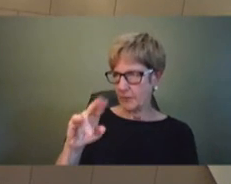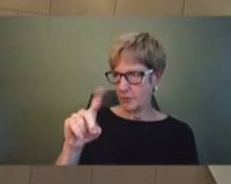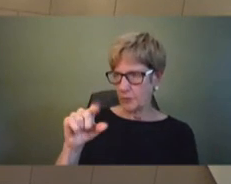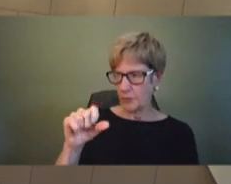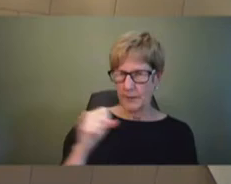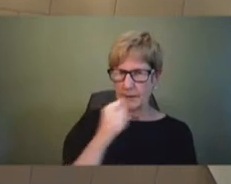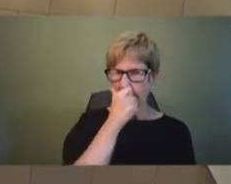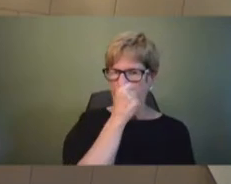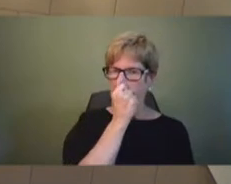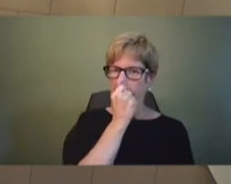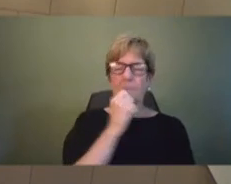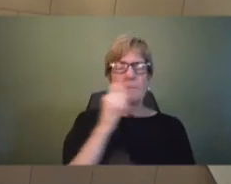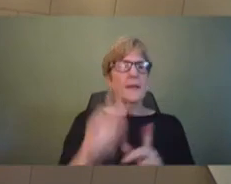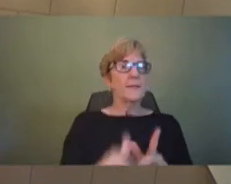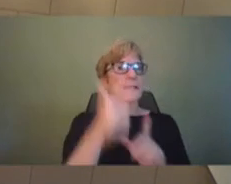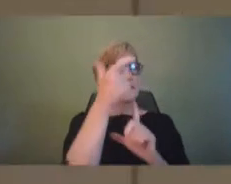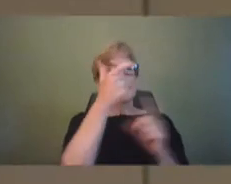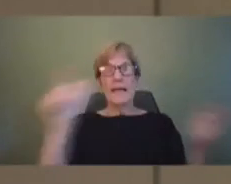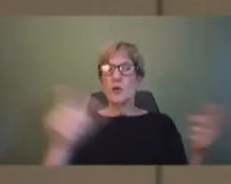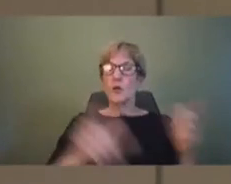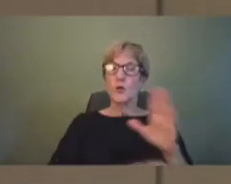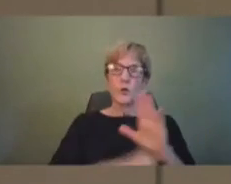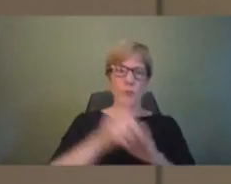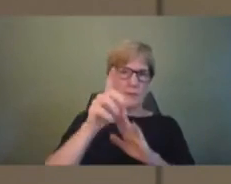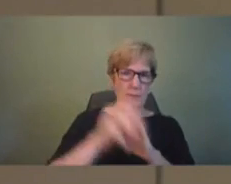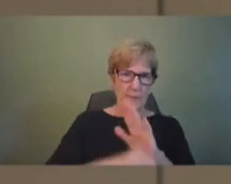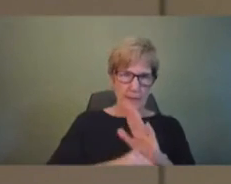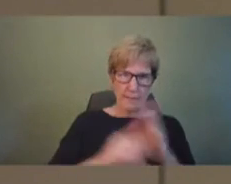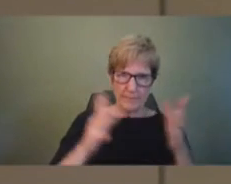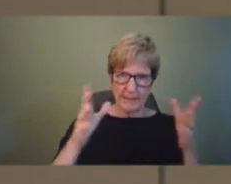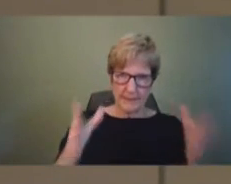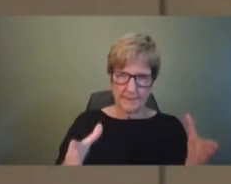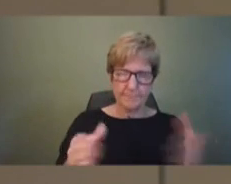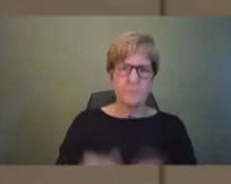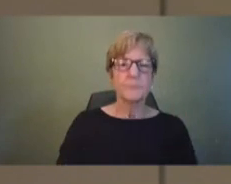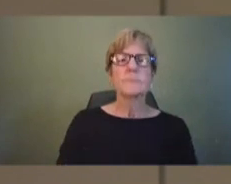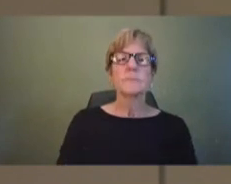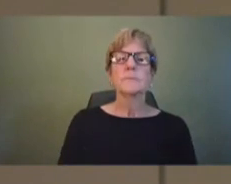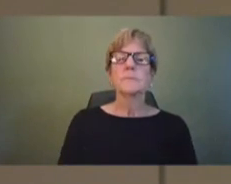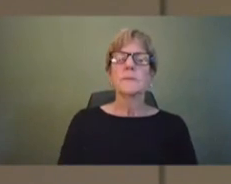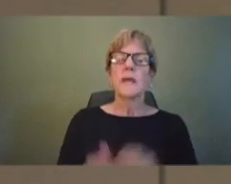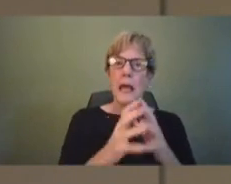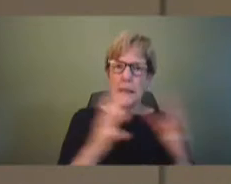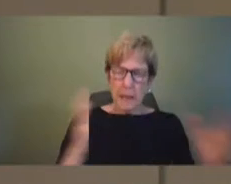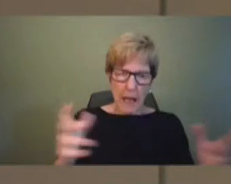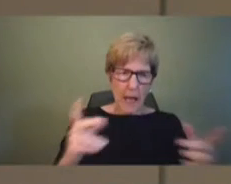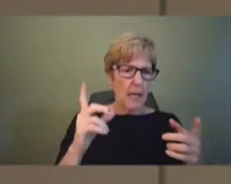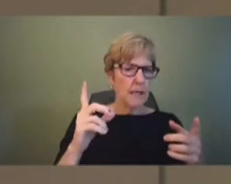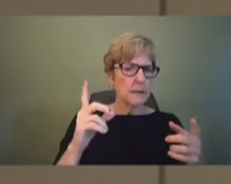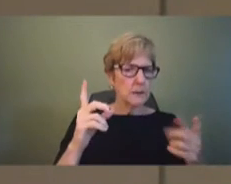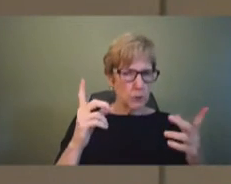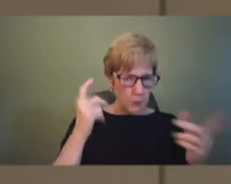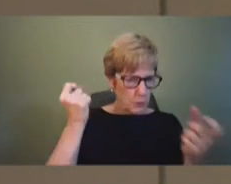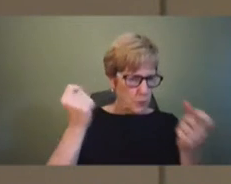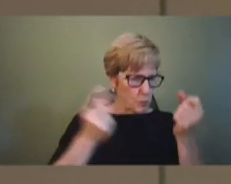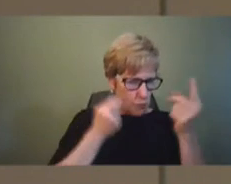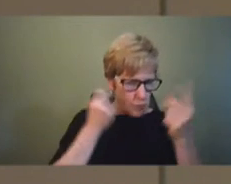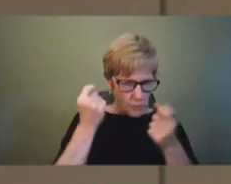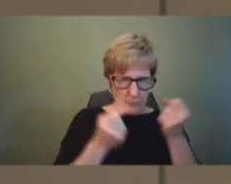huge development um there's lot to unpack here but